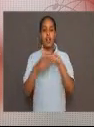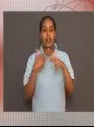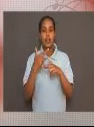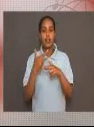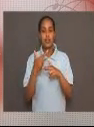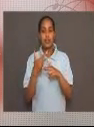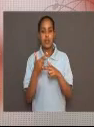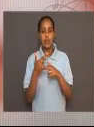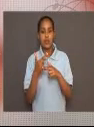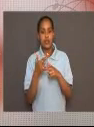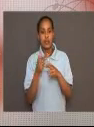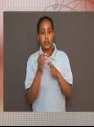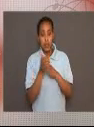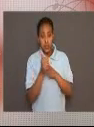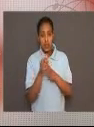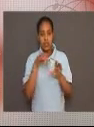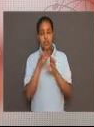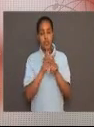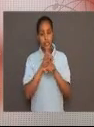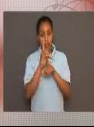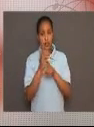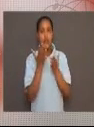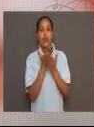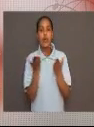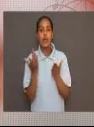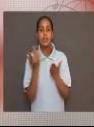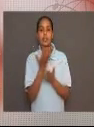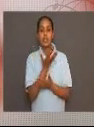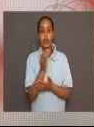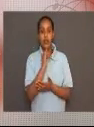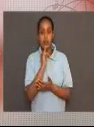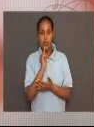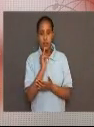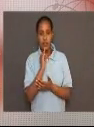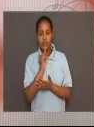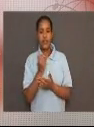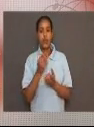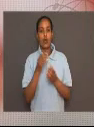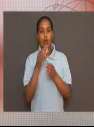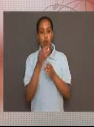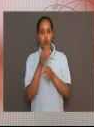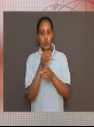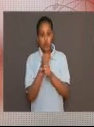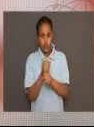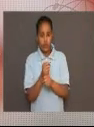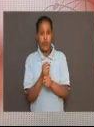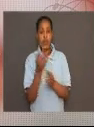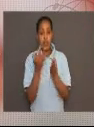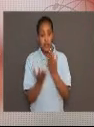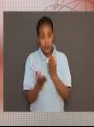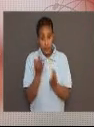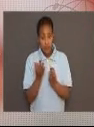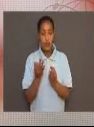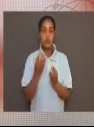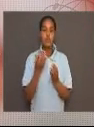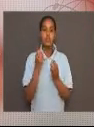will proceed in the direction of where the substance is consumed. If we increase